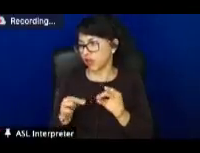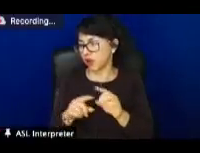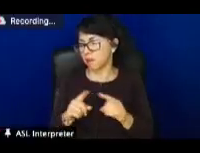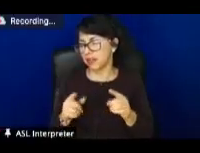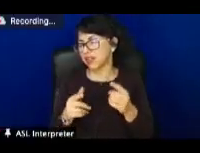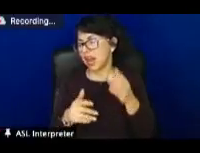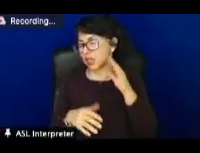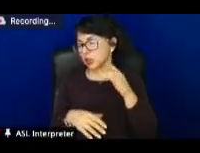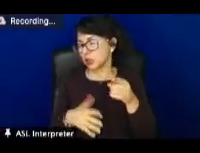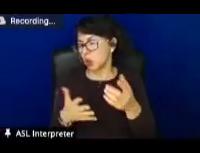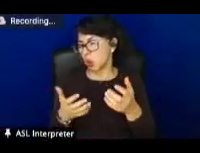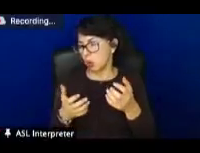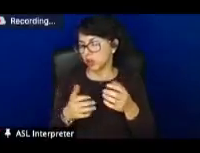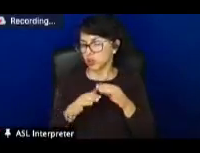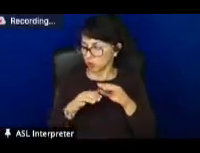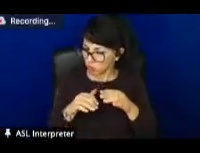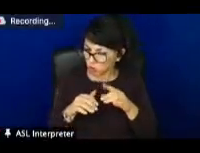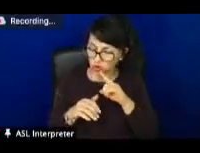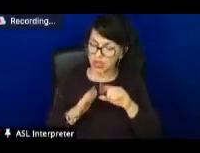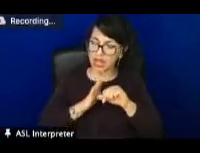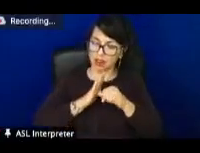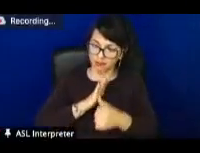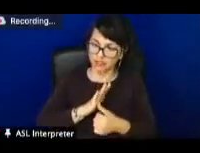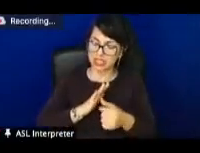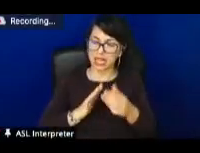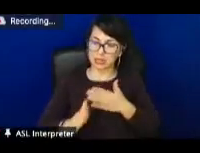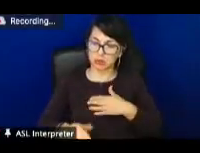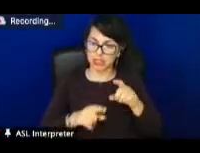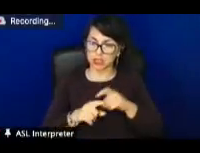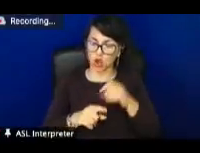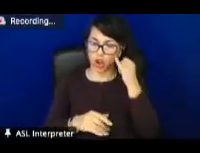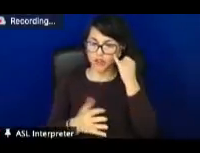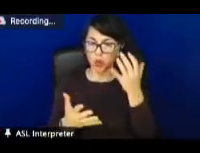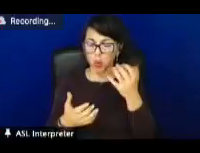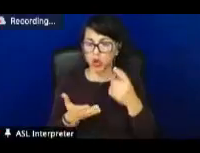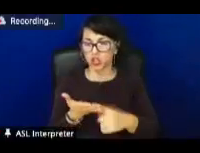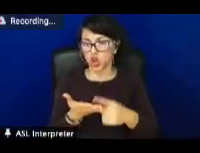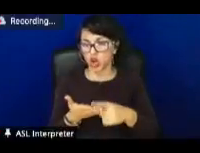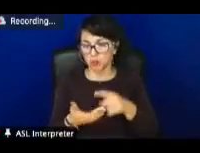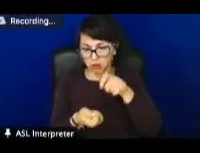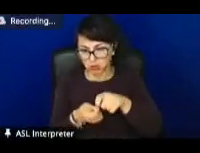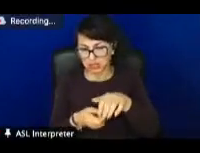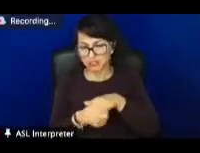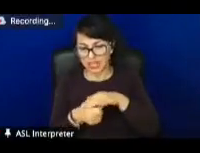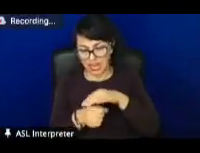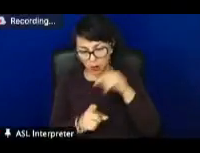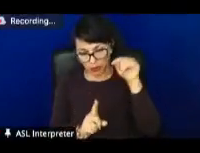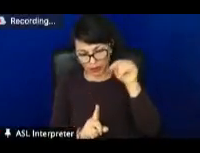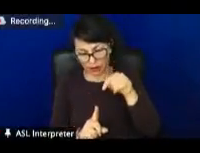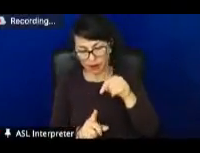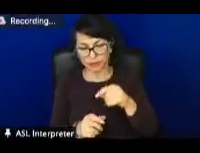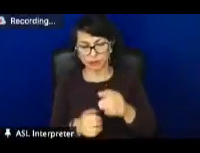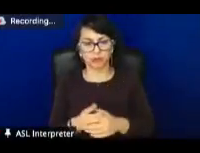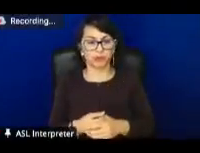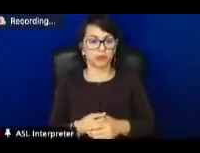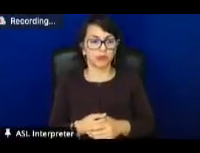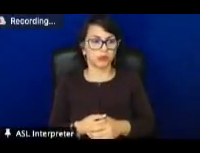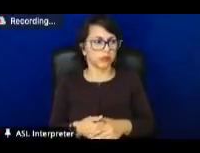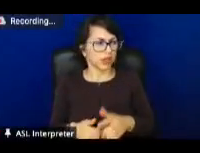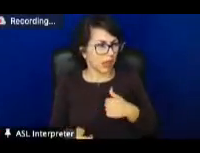area. Thank you. Okay, I'm out of practice here. I think it was Jane and then Marcy. Is that